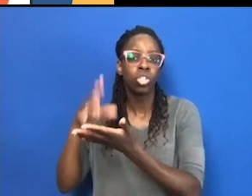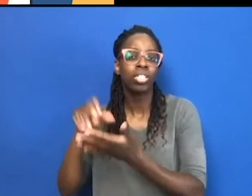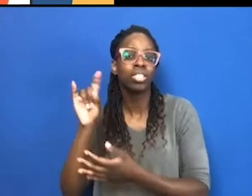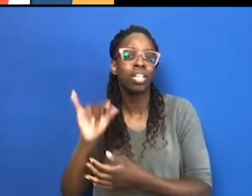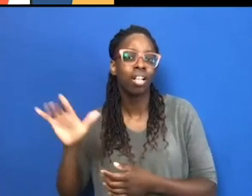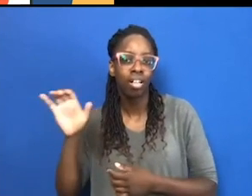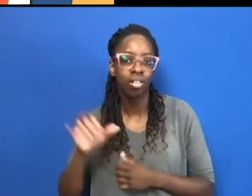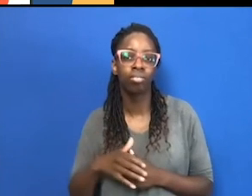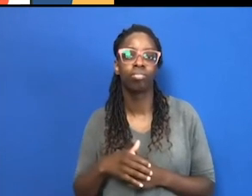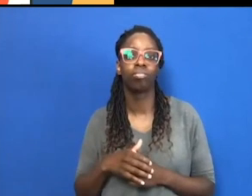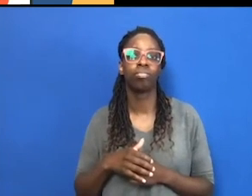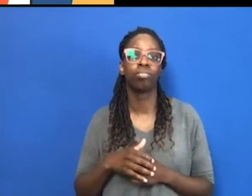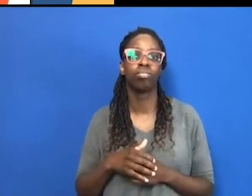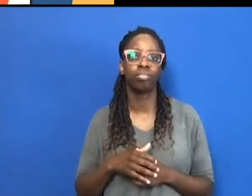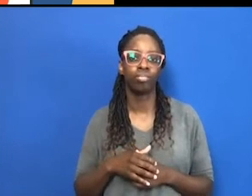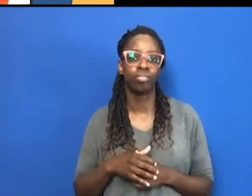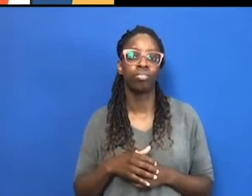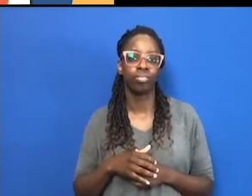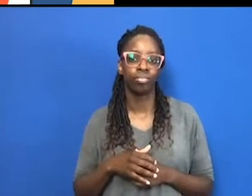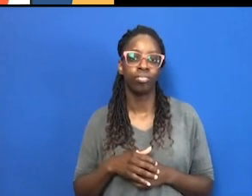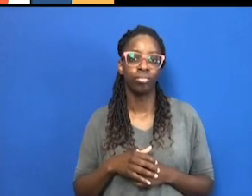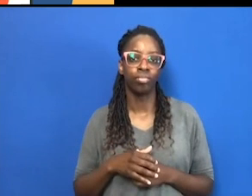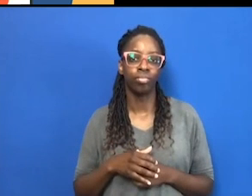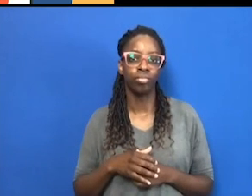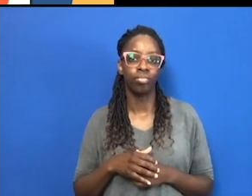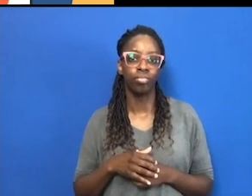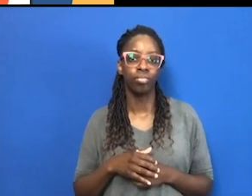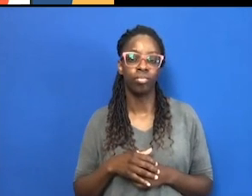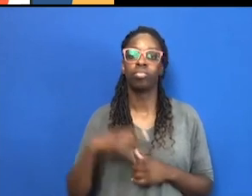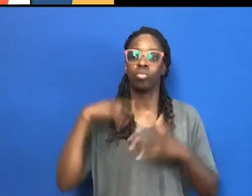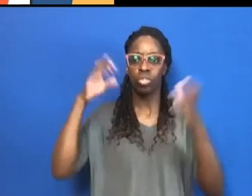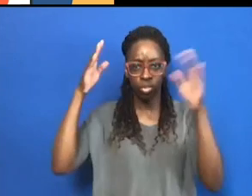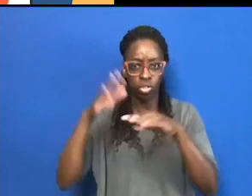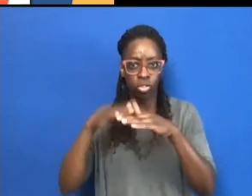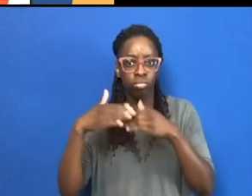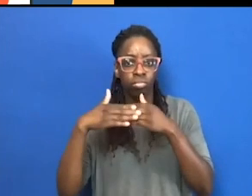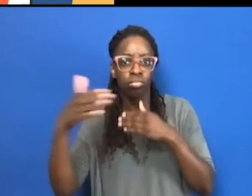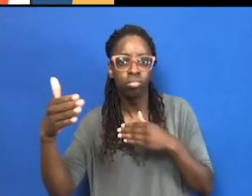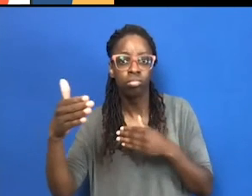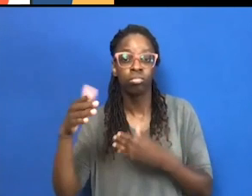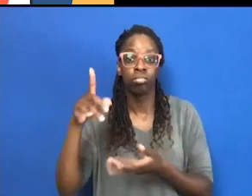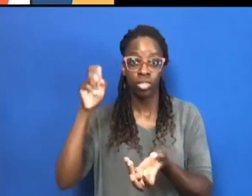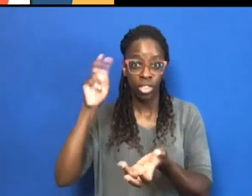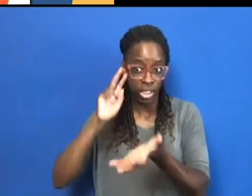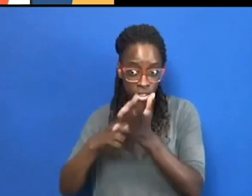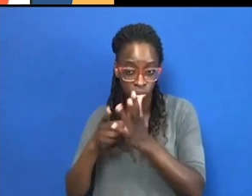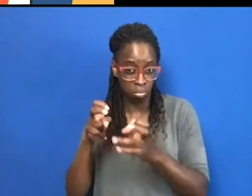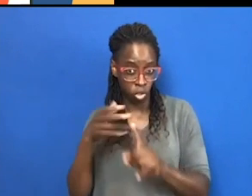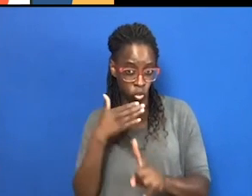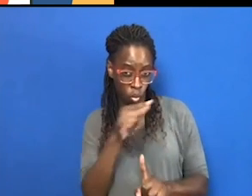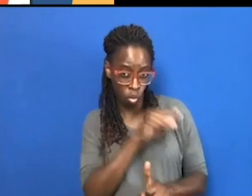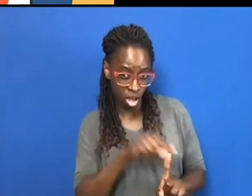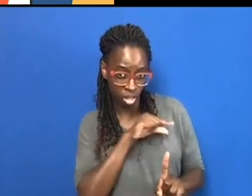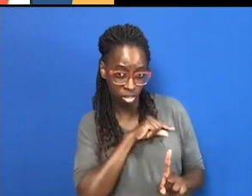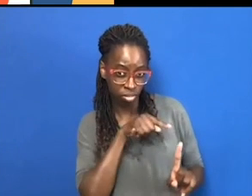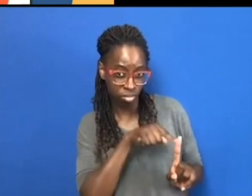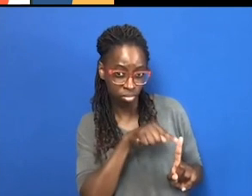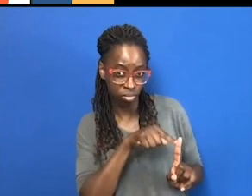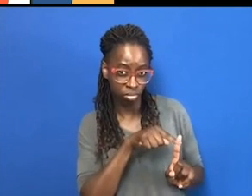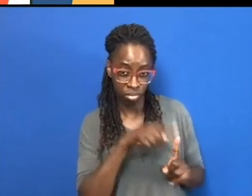back through these indicators and code them for quality. And so figure out the high quality and figure